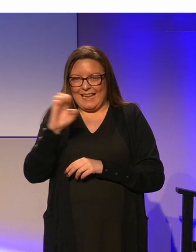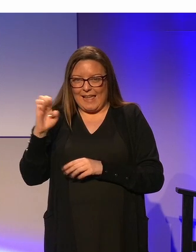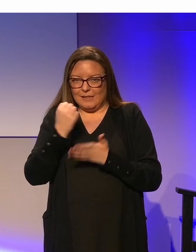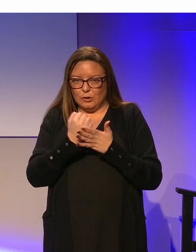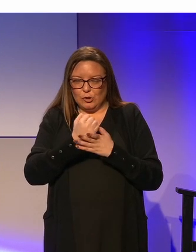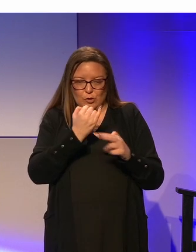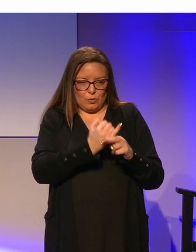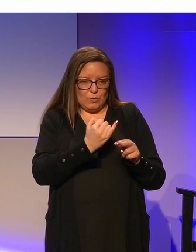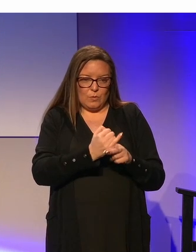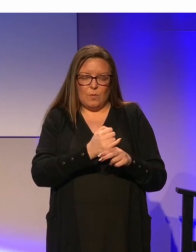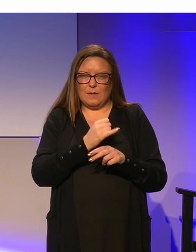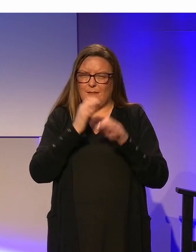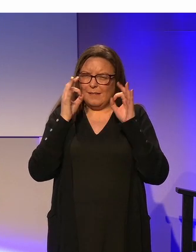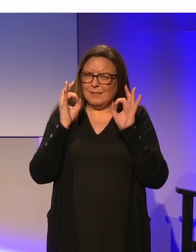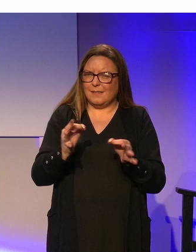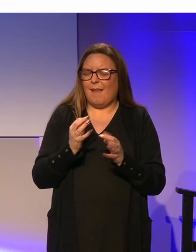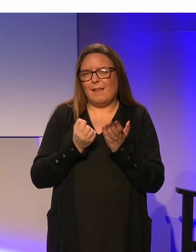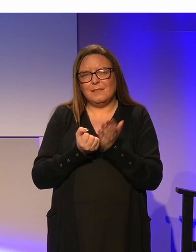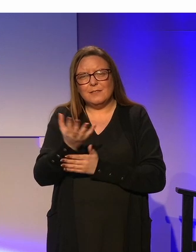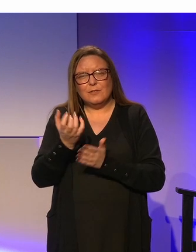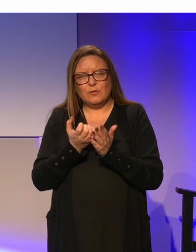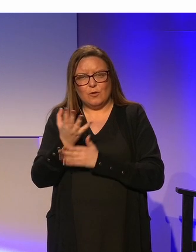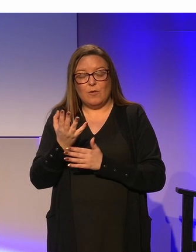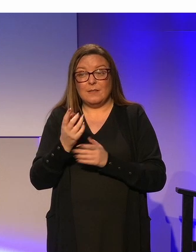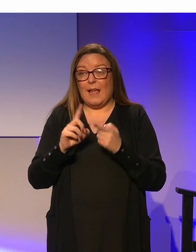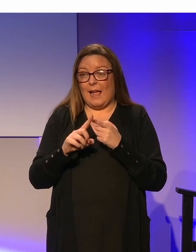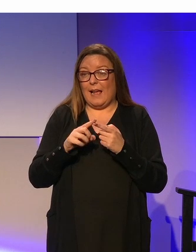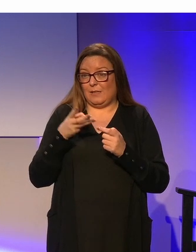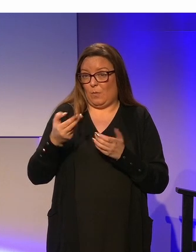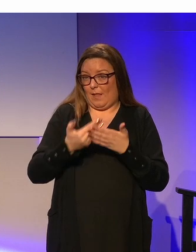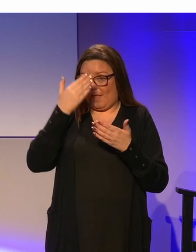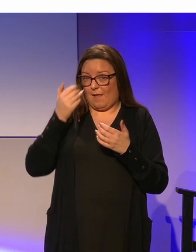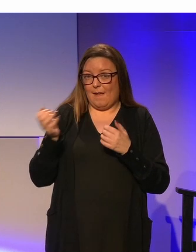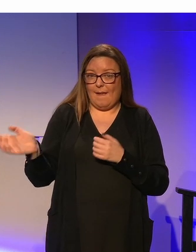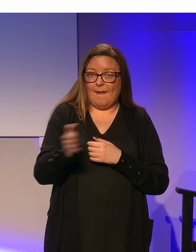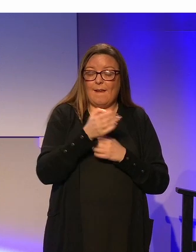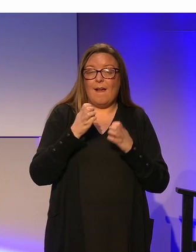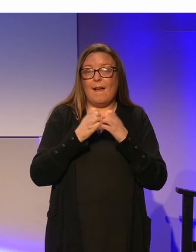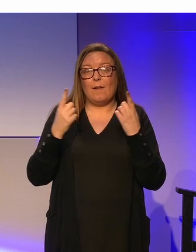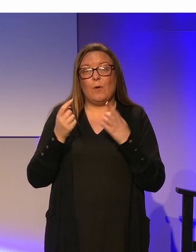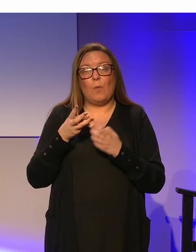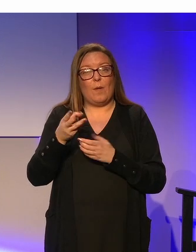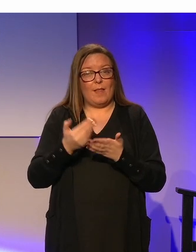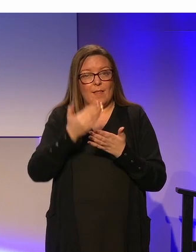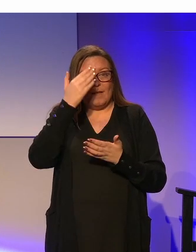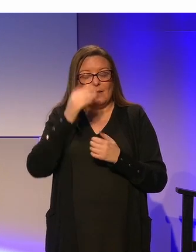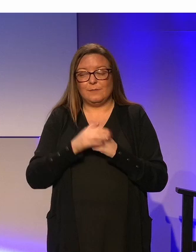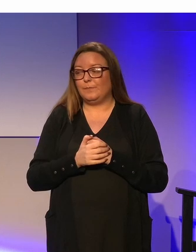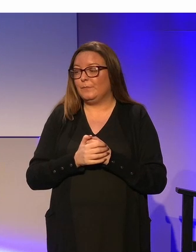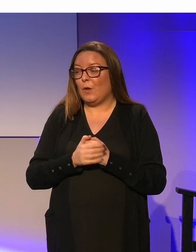going to result in some fantastic stories that will be educative for all of us. Okay, so what